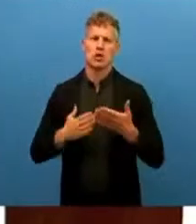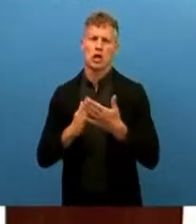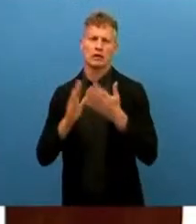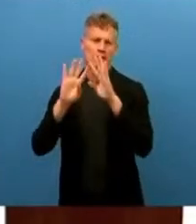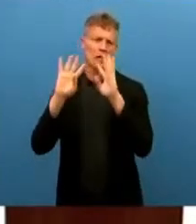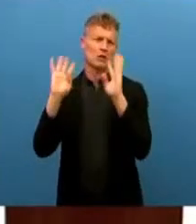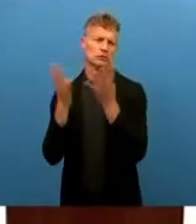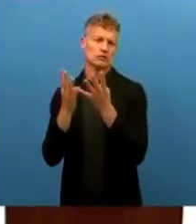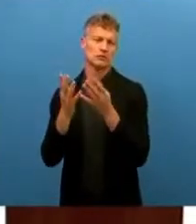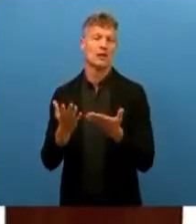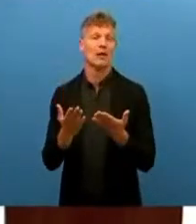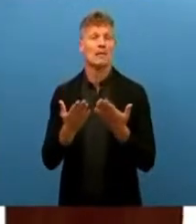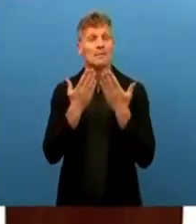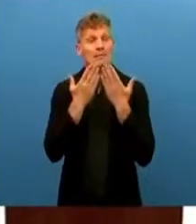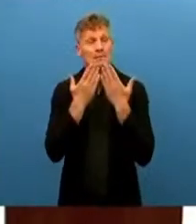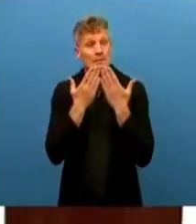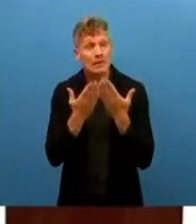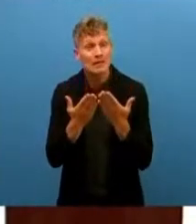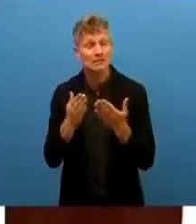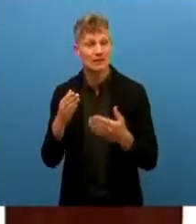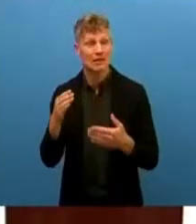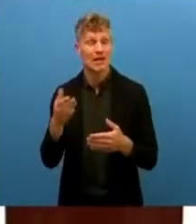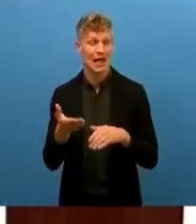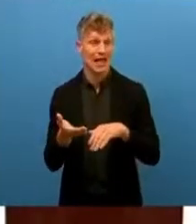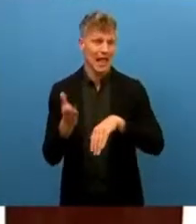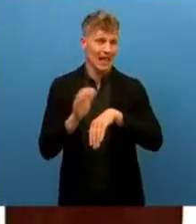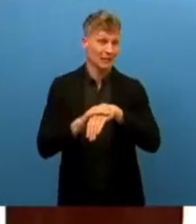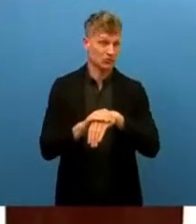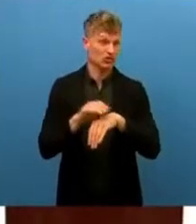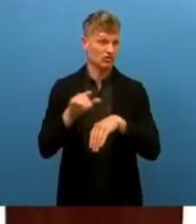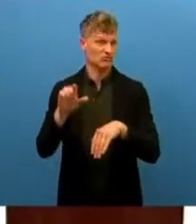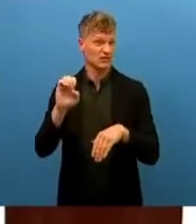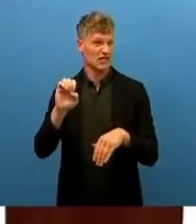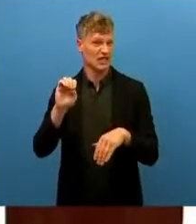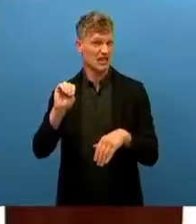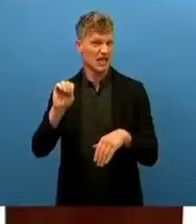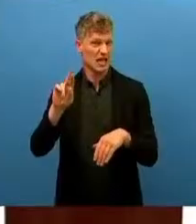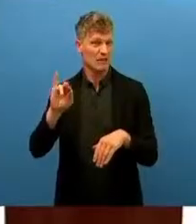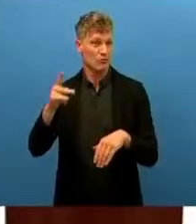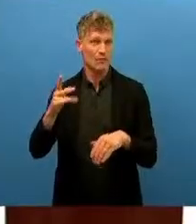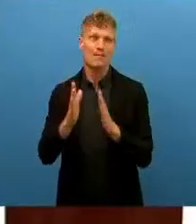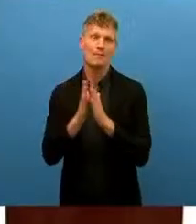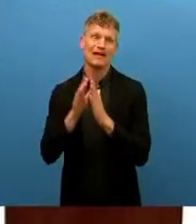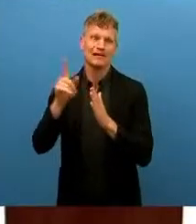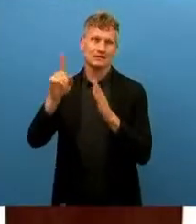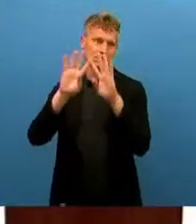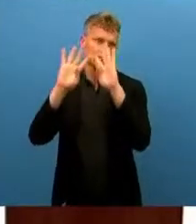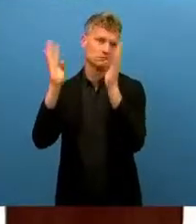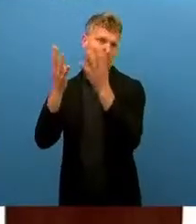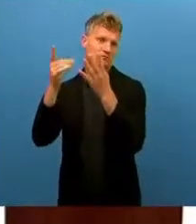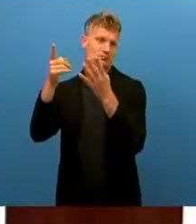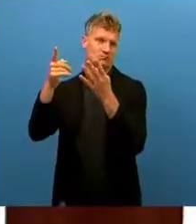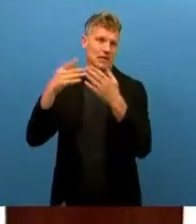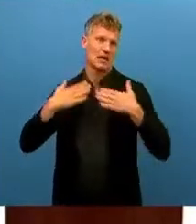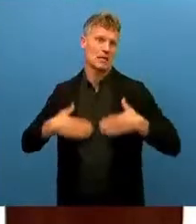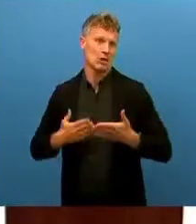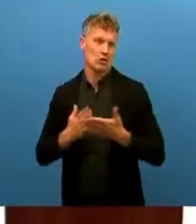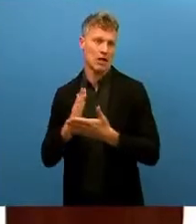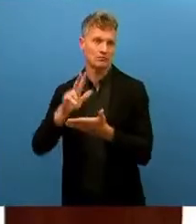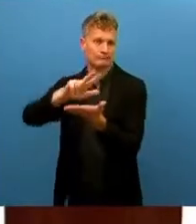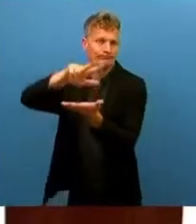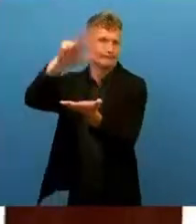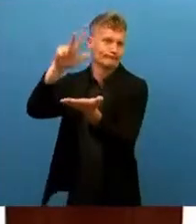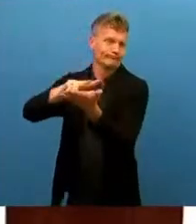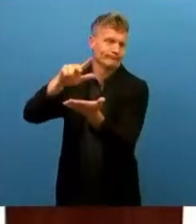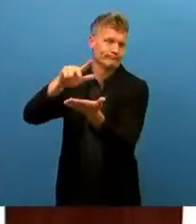expert mechanism to recommend that the Council adopt a decision on this matter as outlined in the Joint Report Human